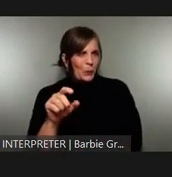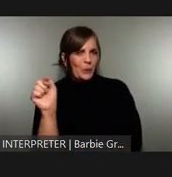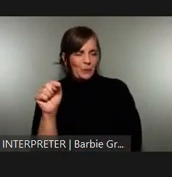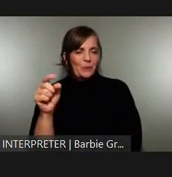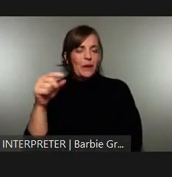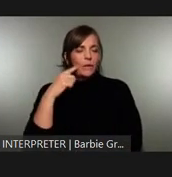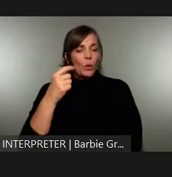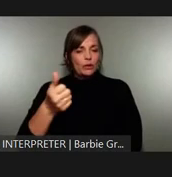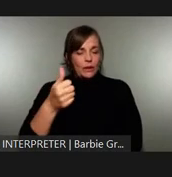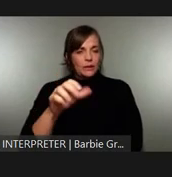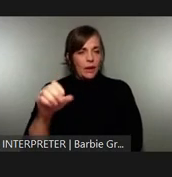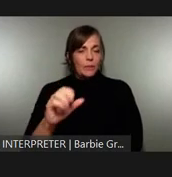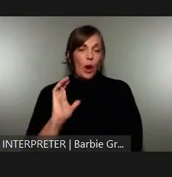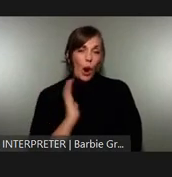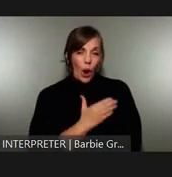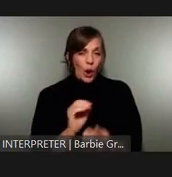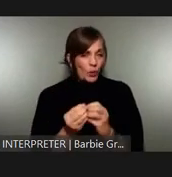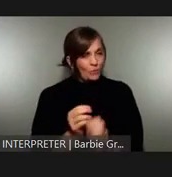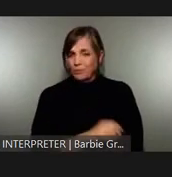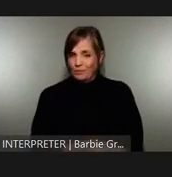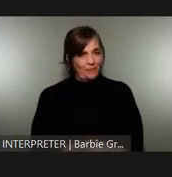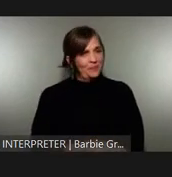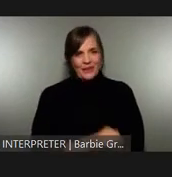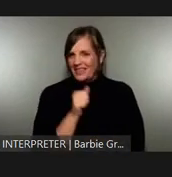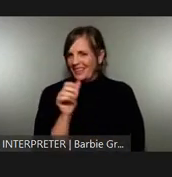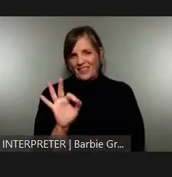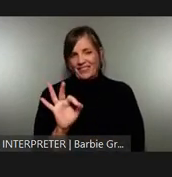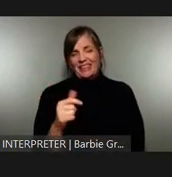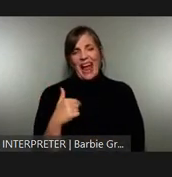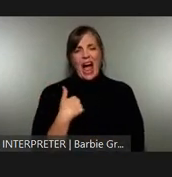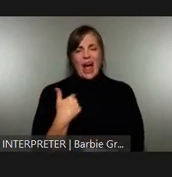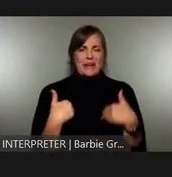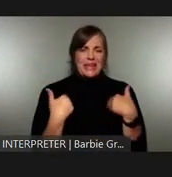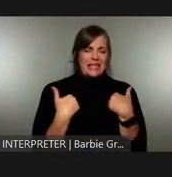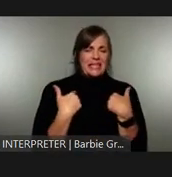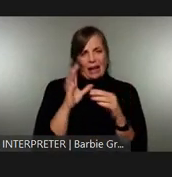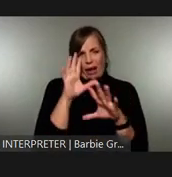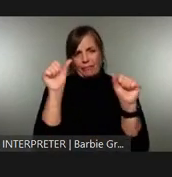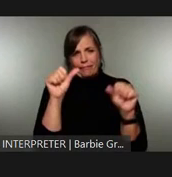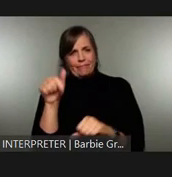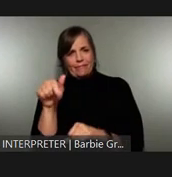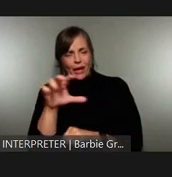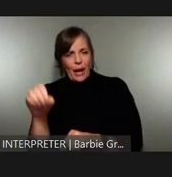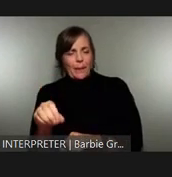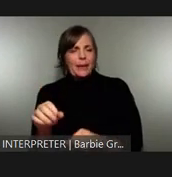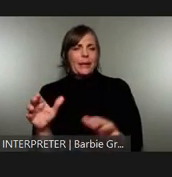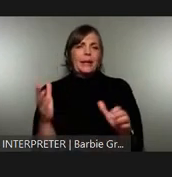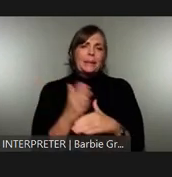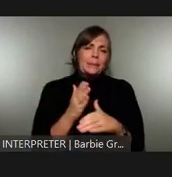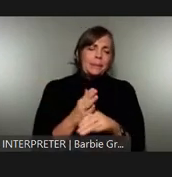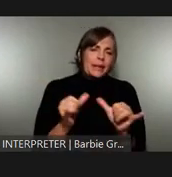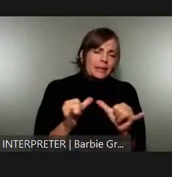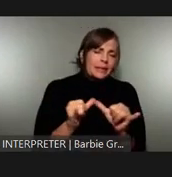Promoter Score was not a 59. I was a young CEO at a mid-sized transit organization in Rochester, New